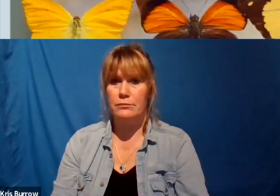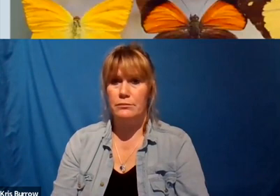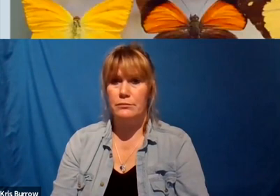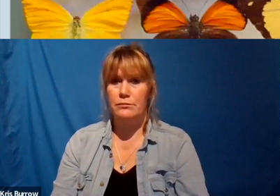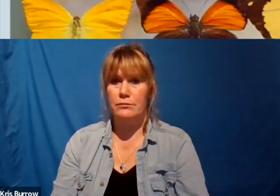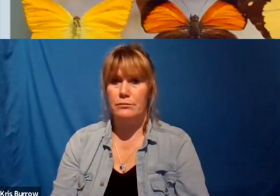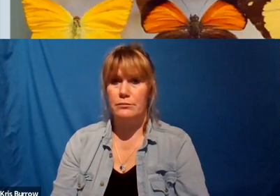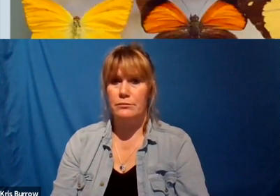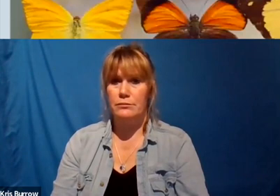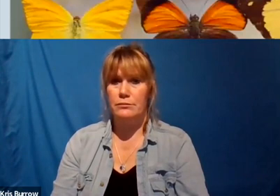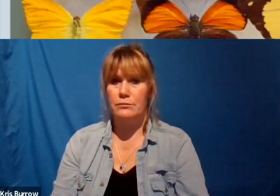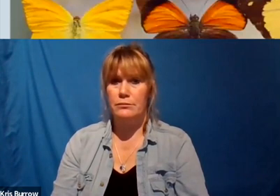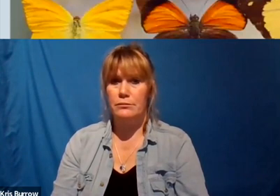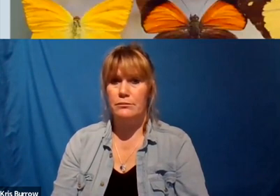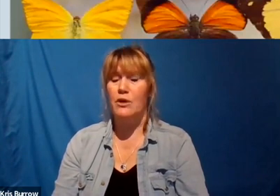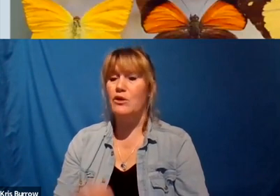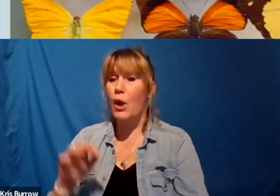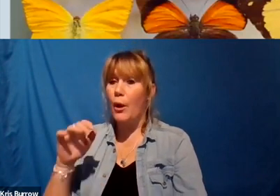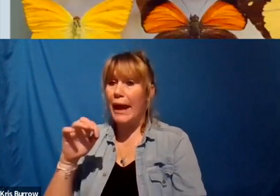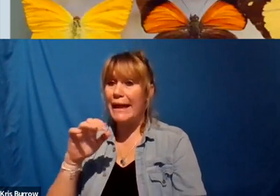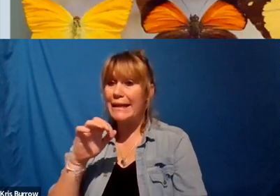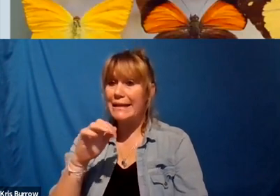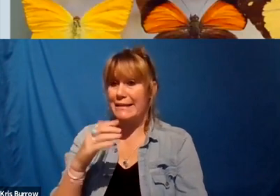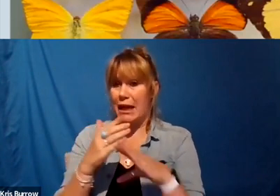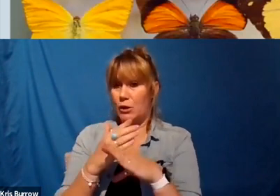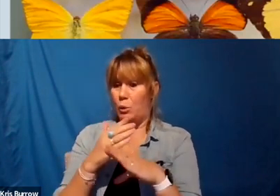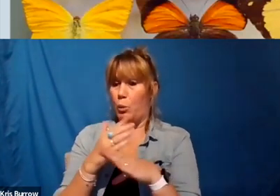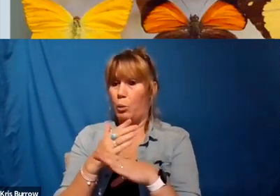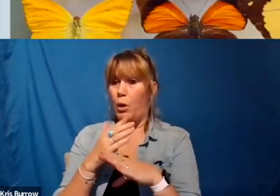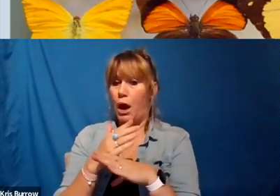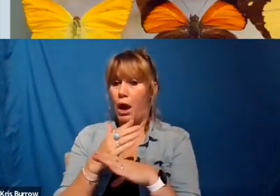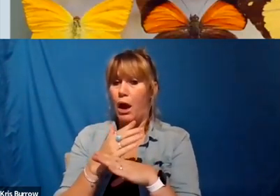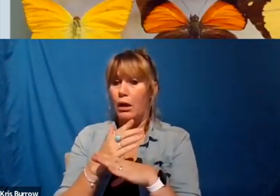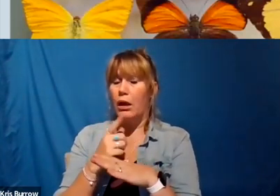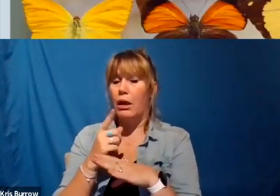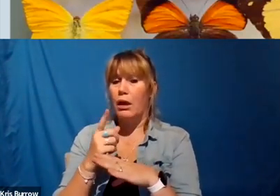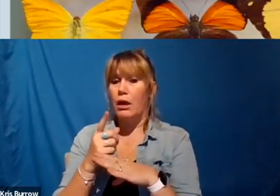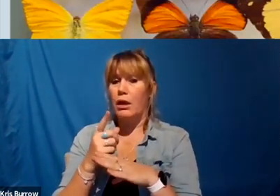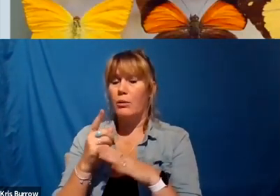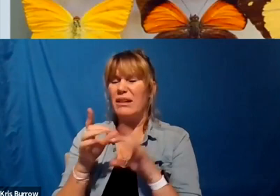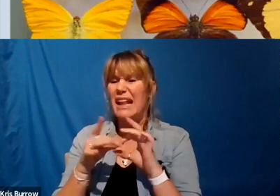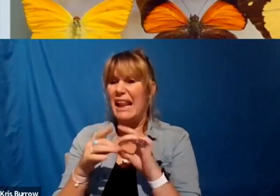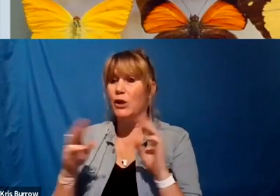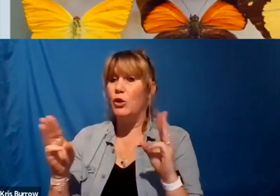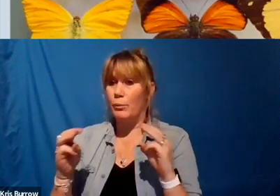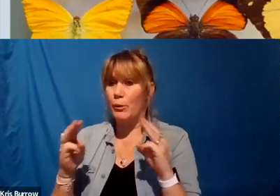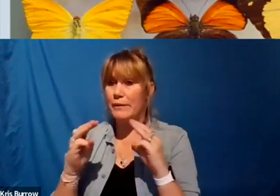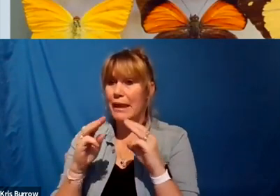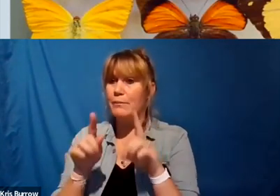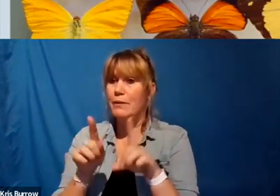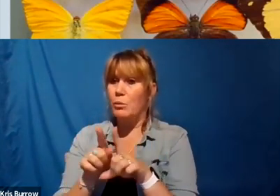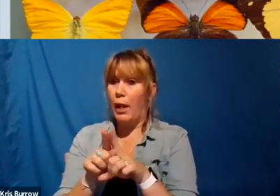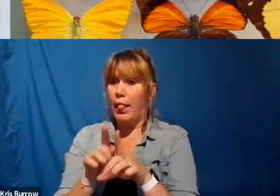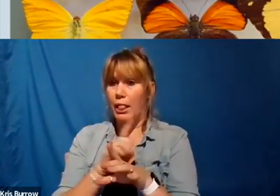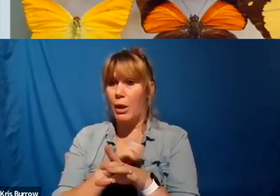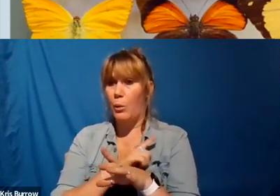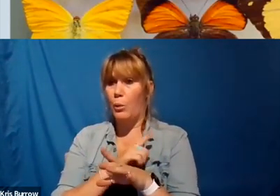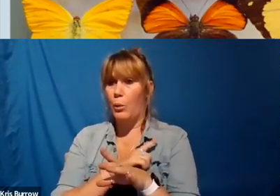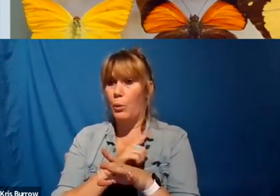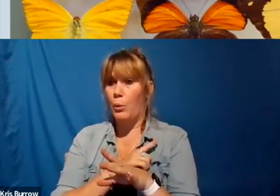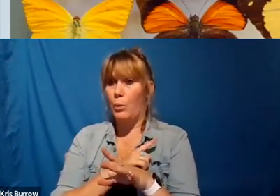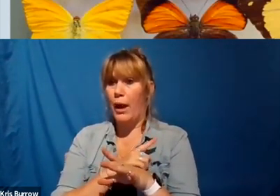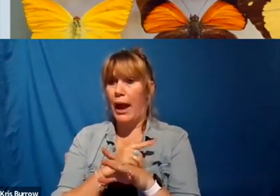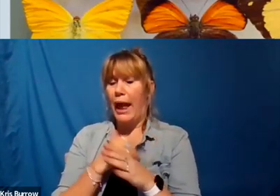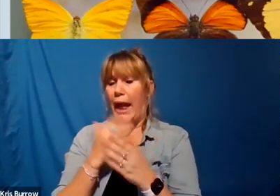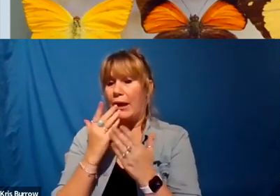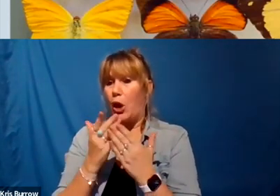So my insect work also arose from thinking about museums, partly because I was deep in an obsession